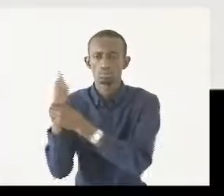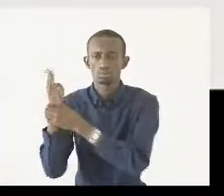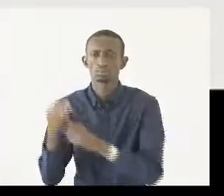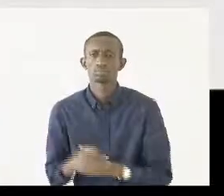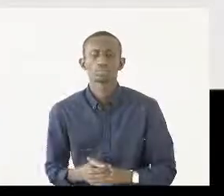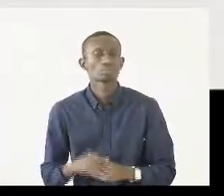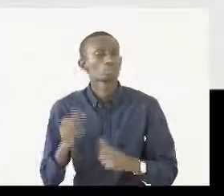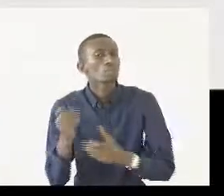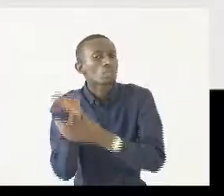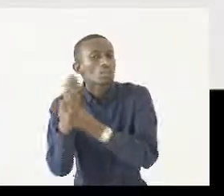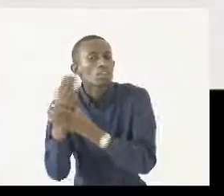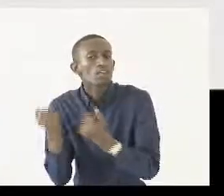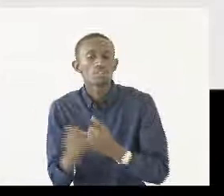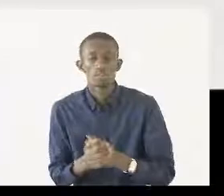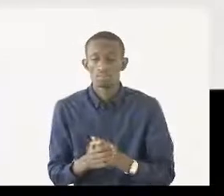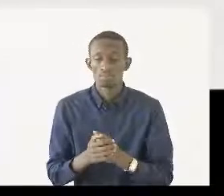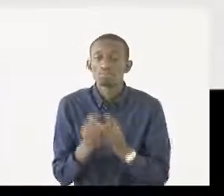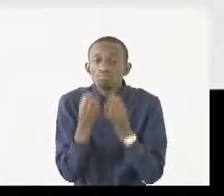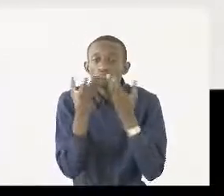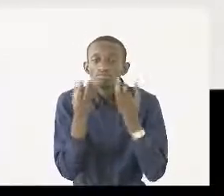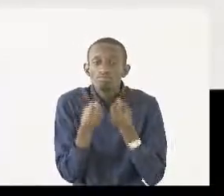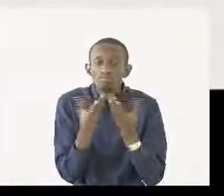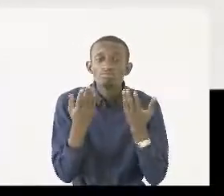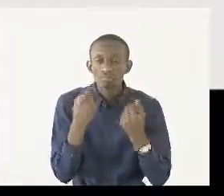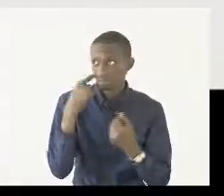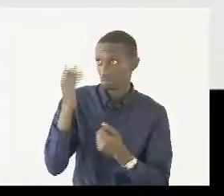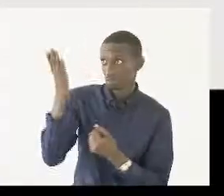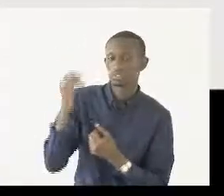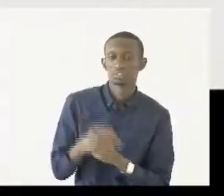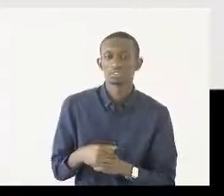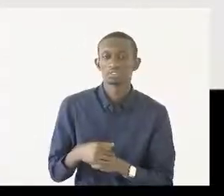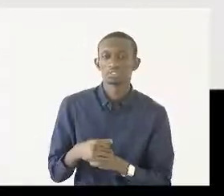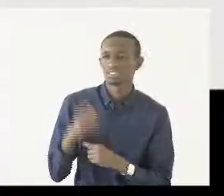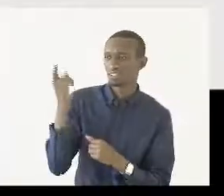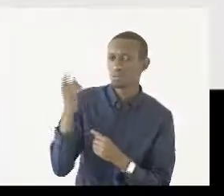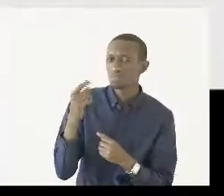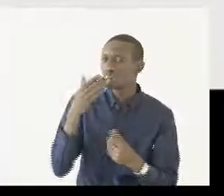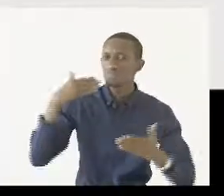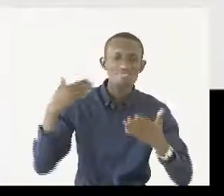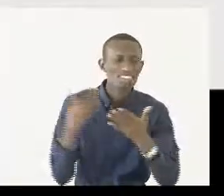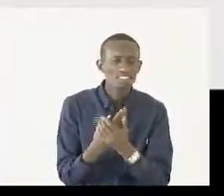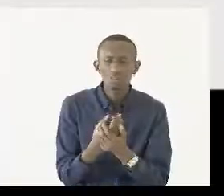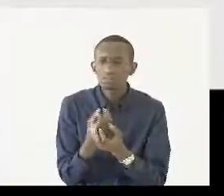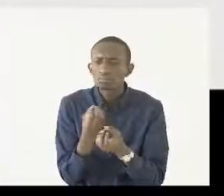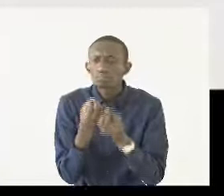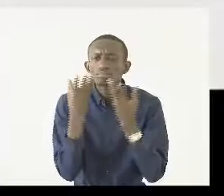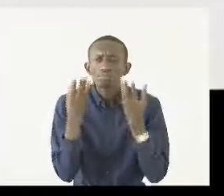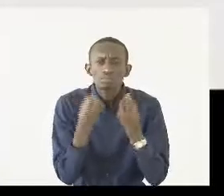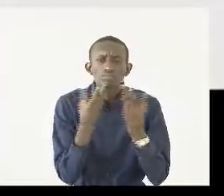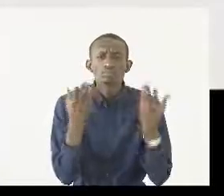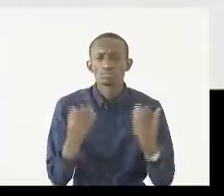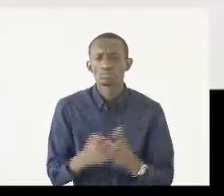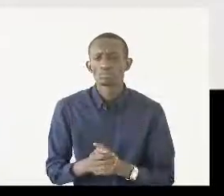the leaf also has flowers. Like you see, this is a very nice flower. And it